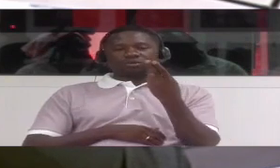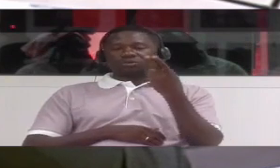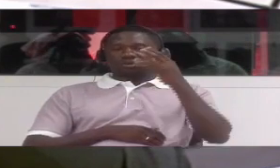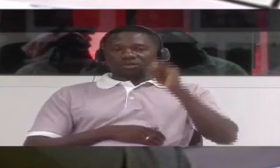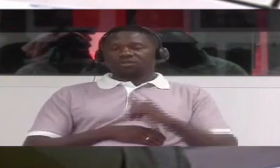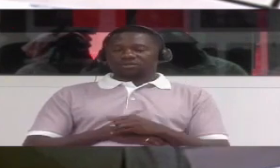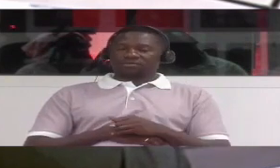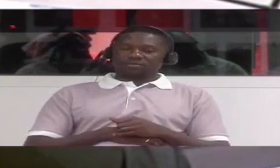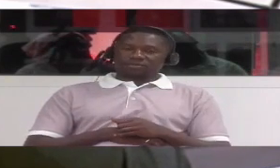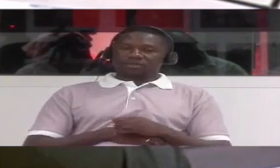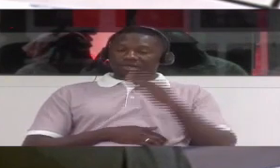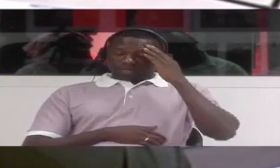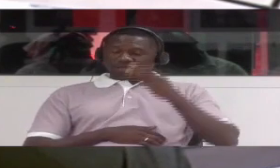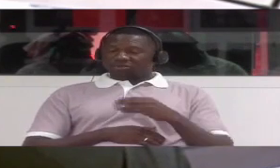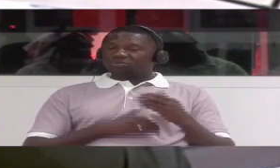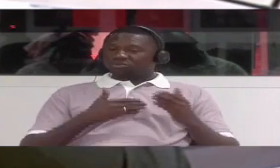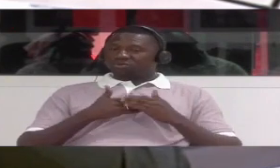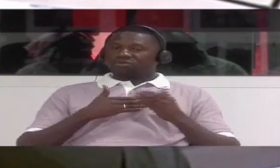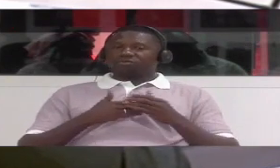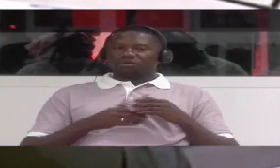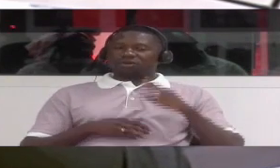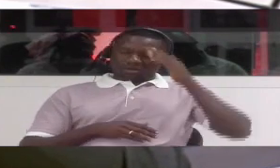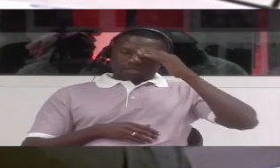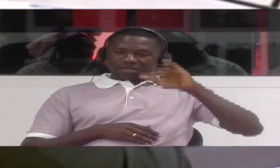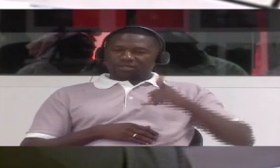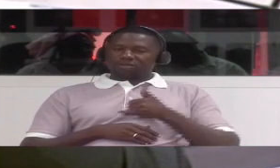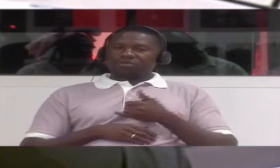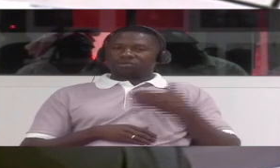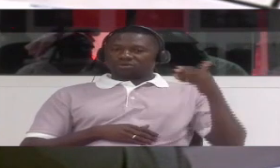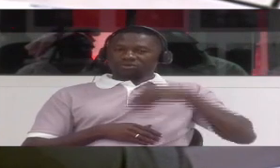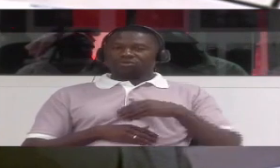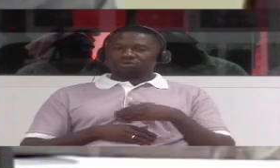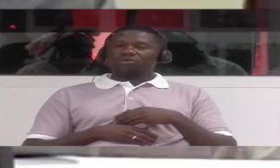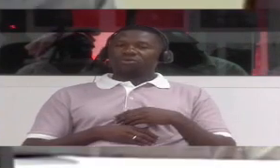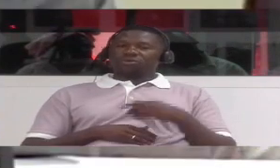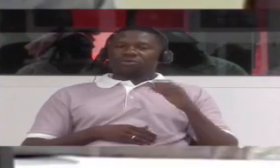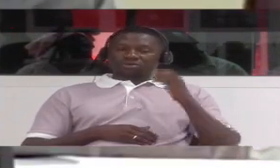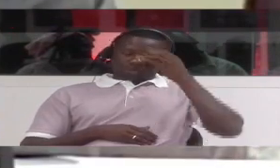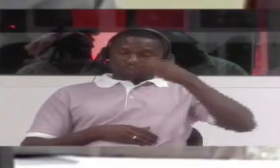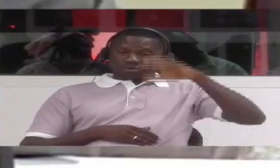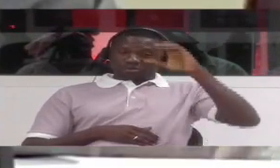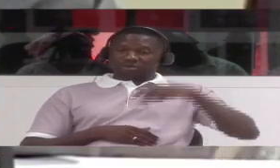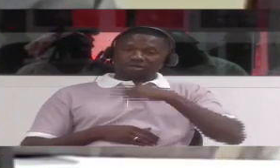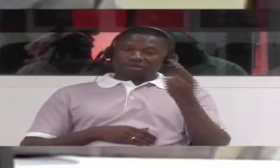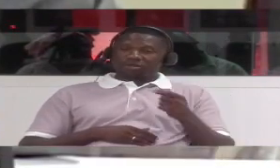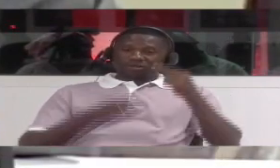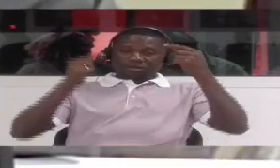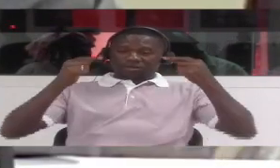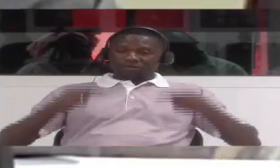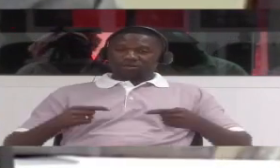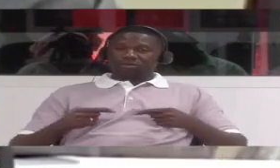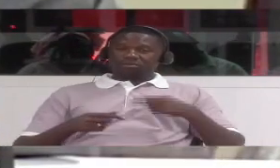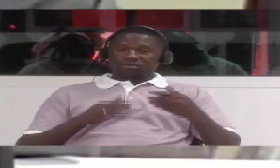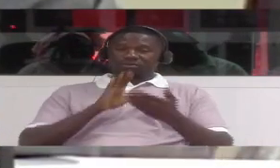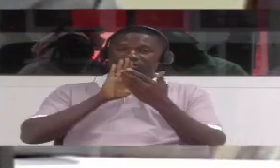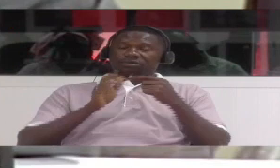Emma, for agreeing to come to the commission and testifying before us. Council, we